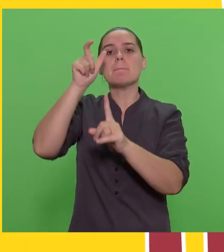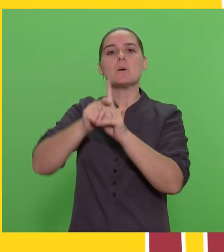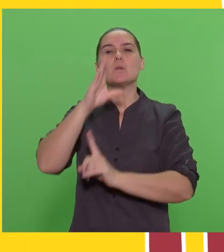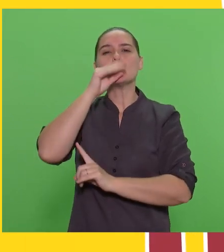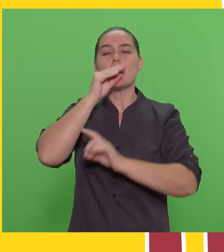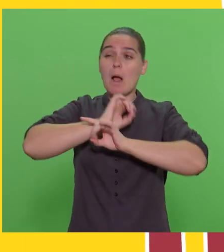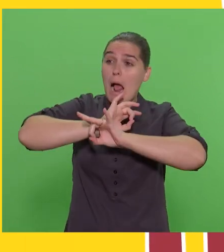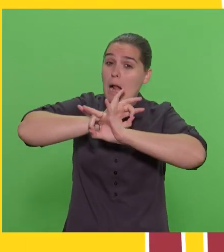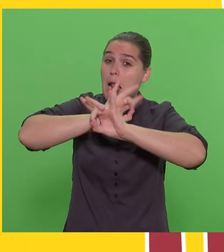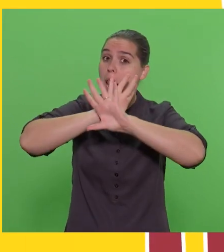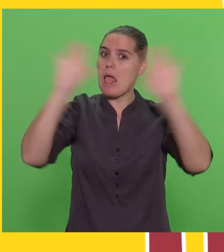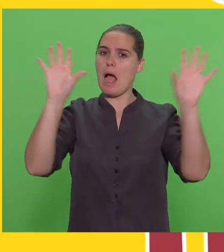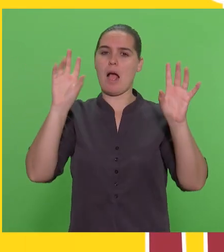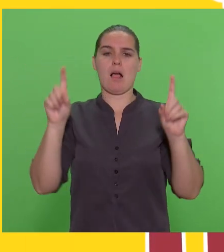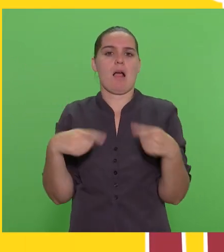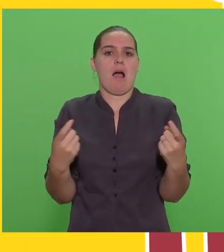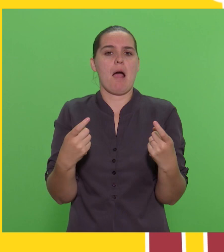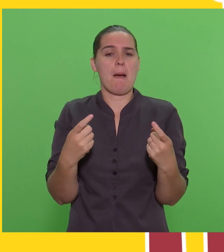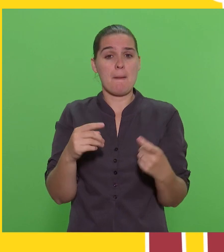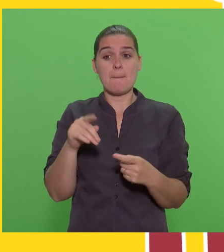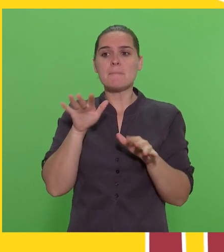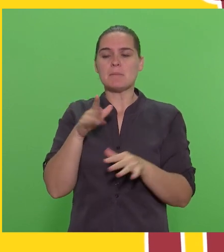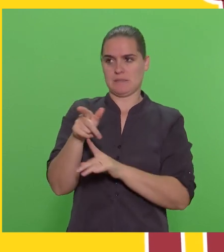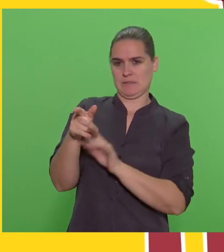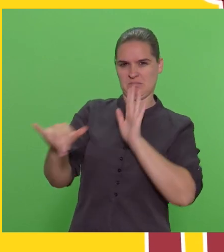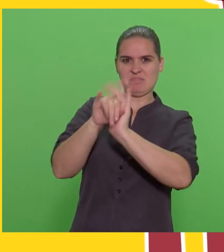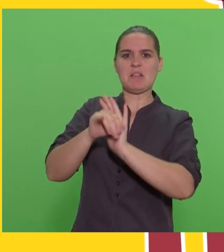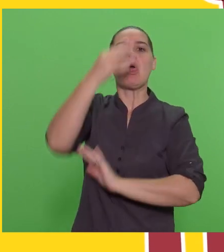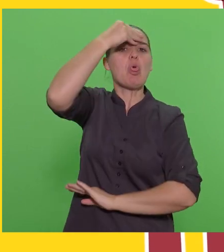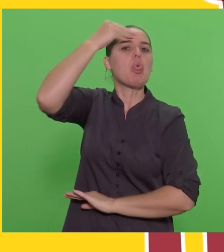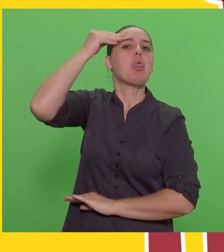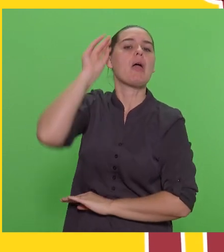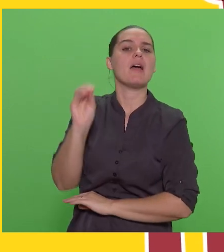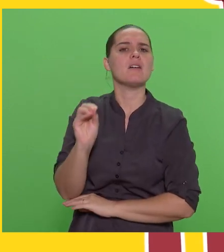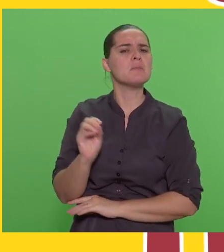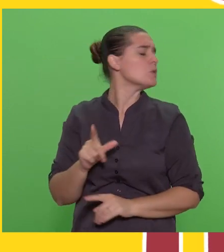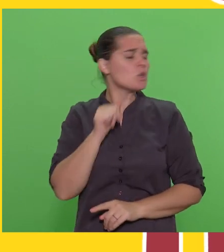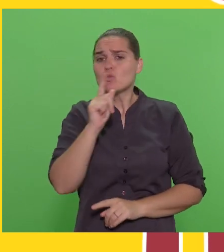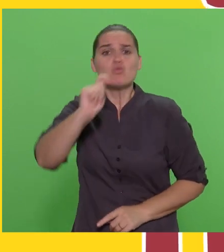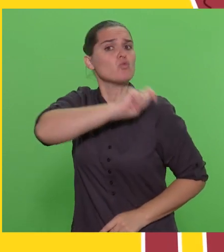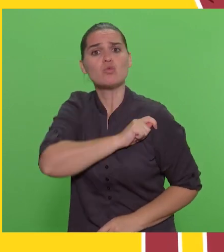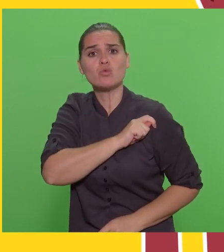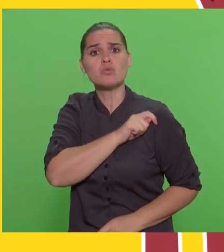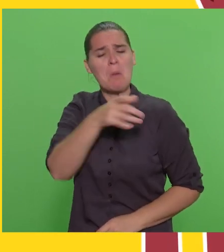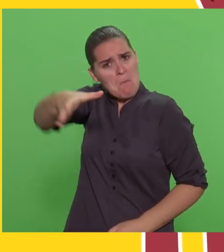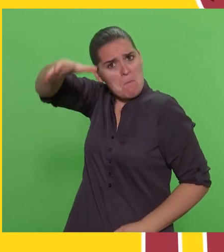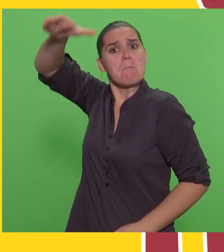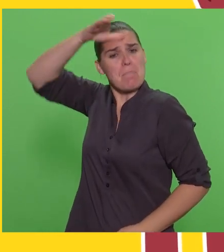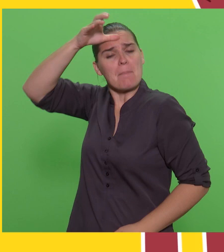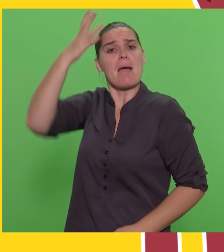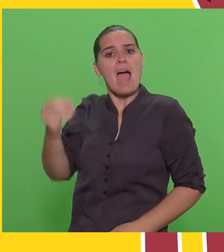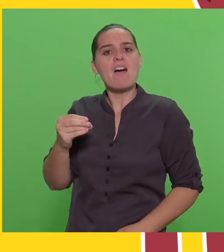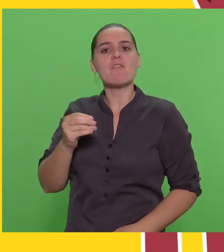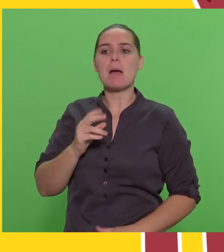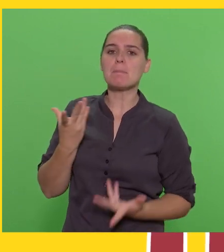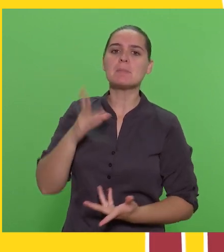might impair someone's ability to talk clearly, but this isn't an indication of their intelligence or ability to understand